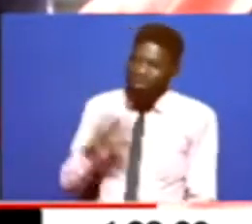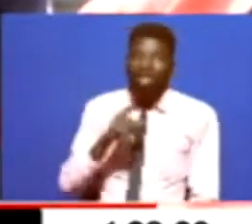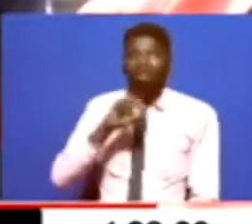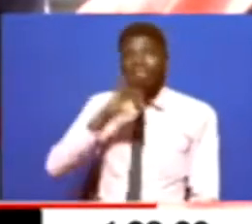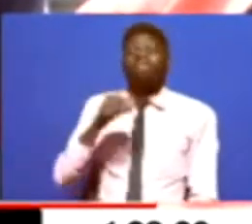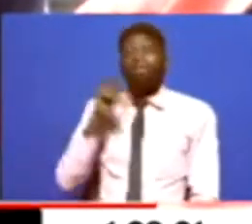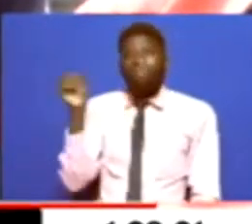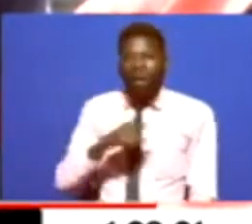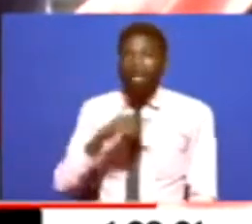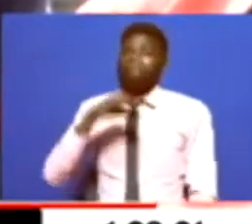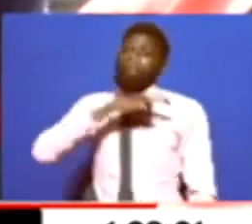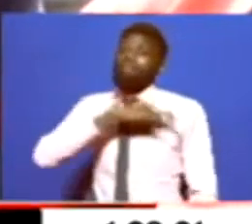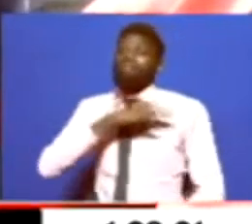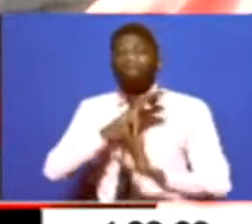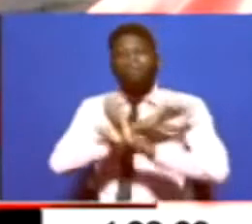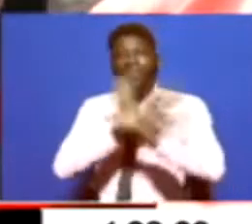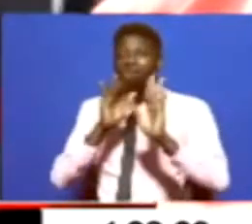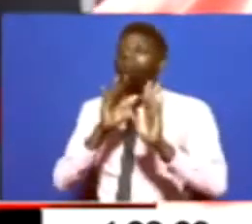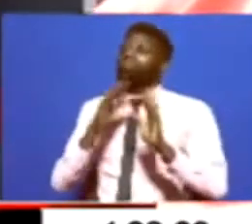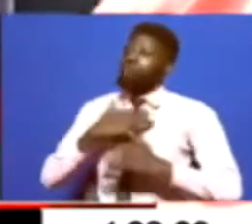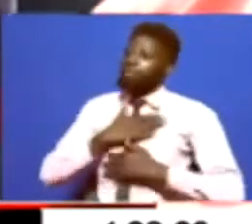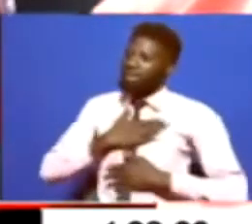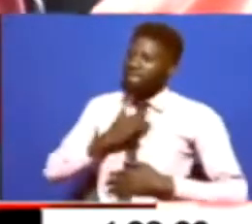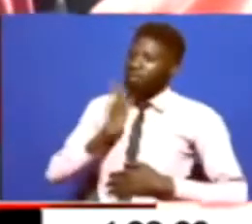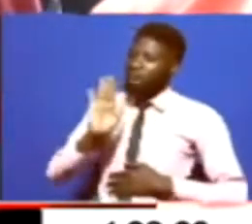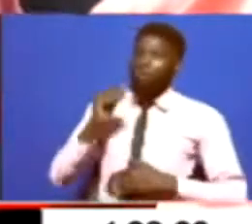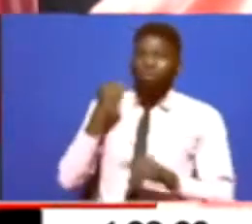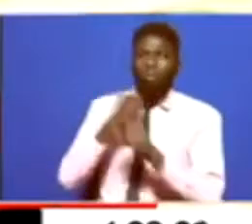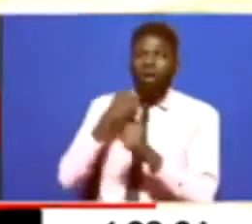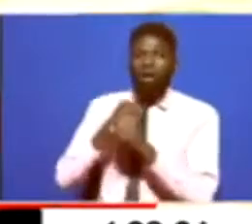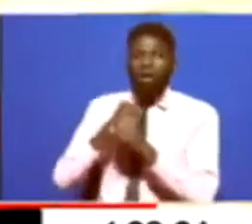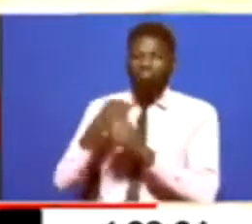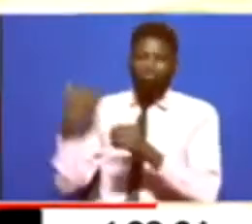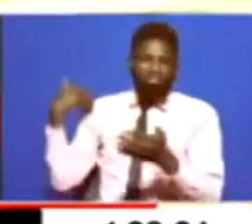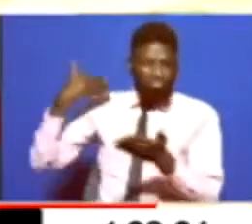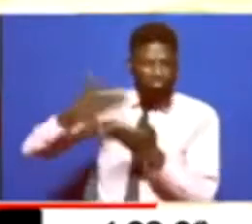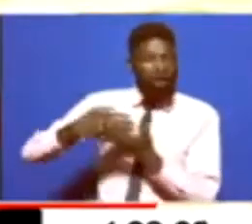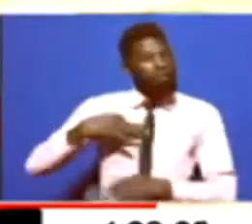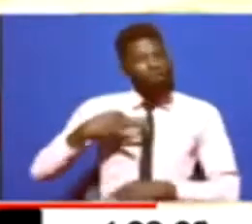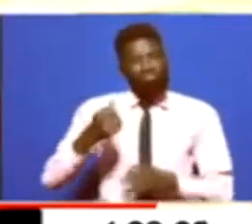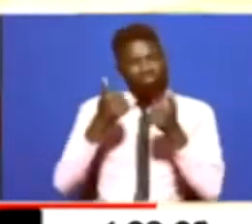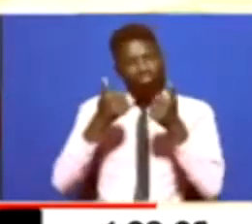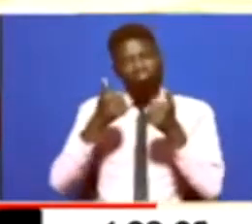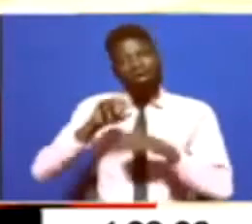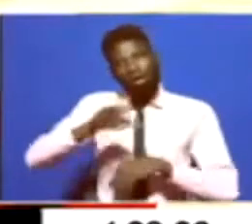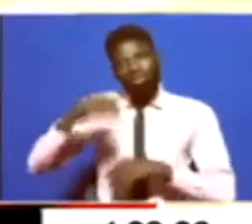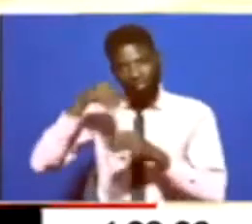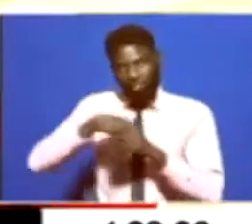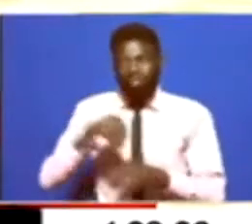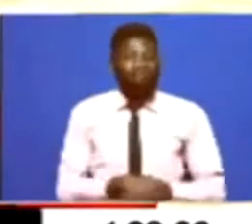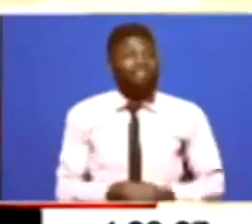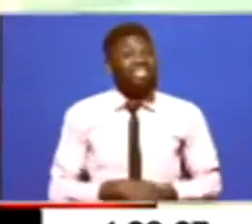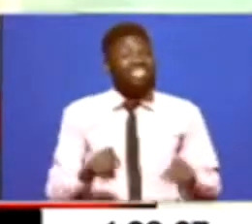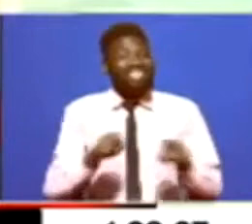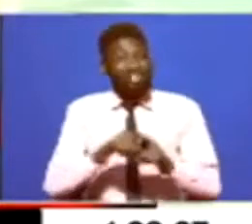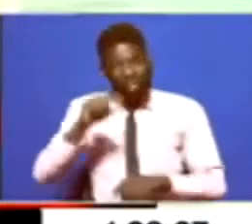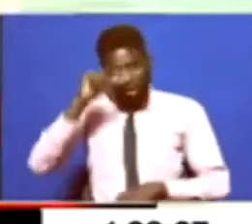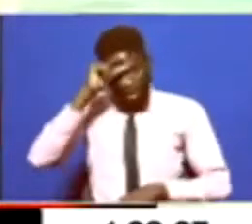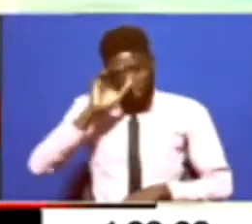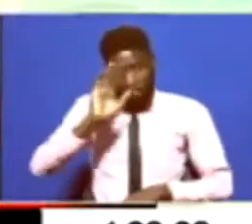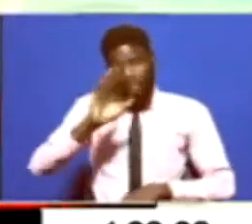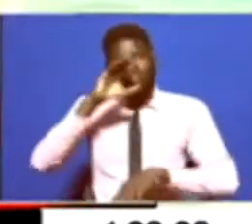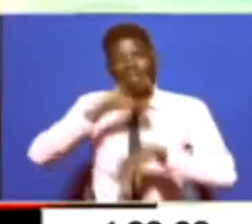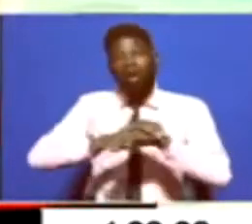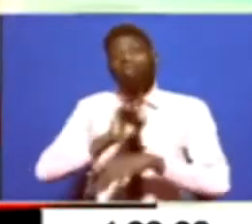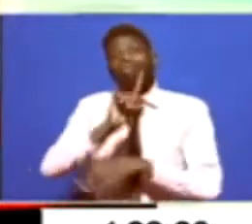in appreciation of the good work, voluntary work that they have been engaging in this county. Kimemia said his administration also received 1.9 million shillings from the